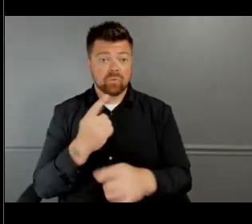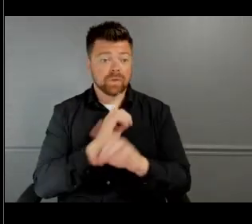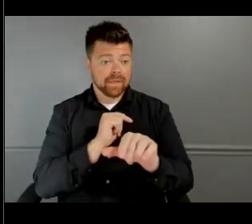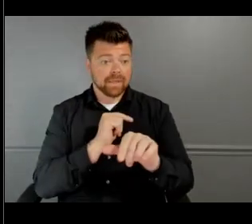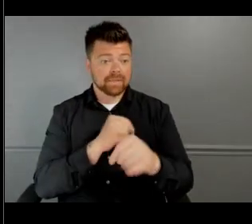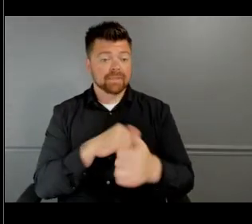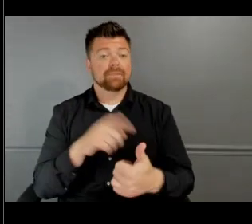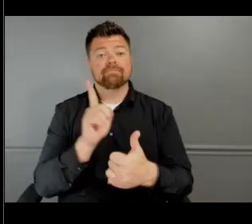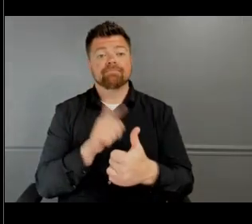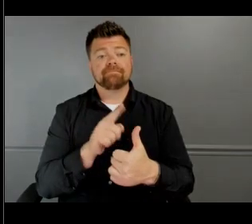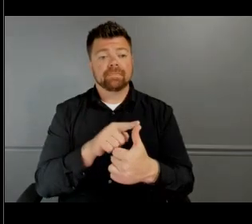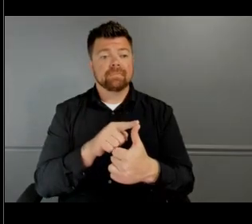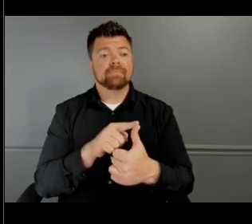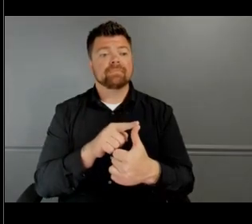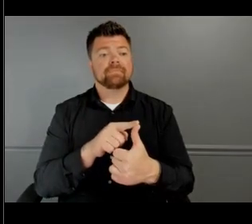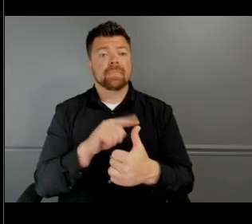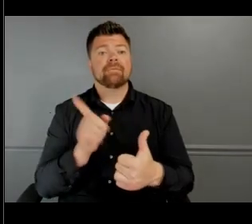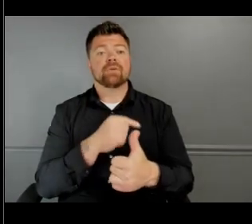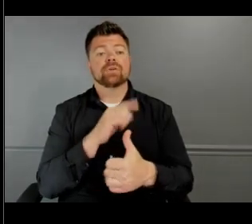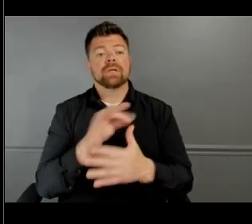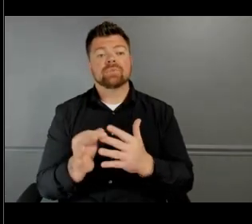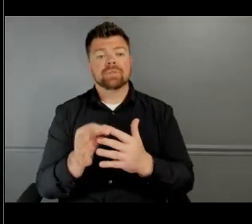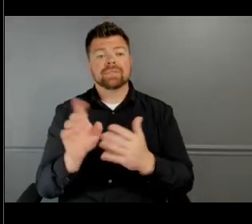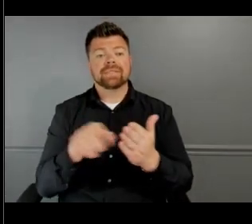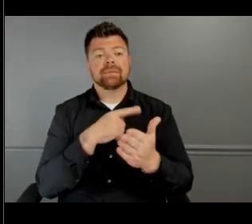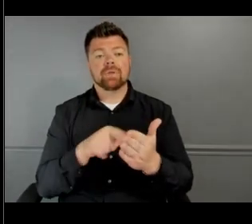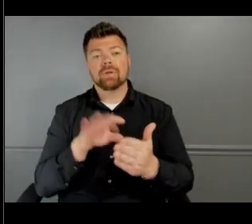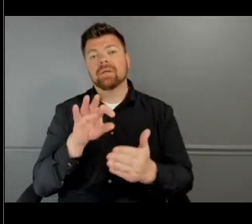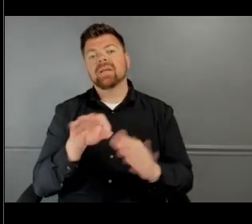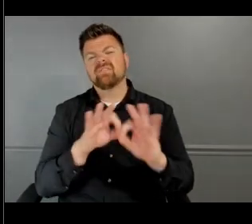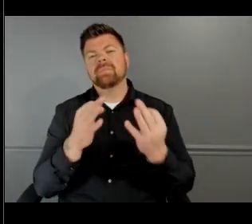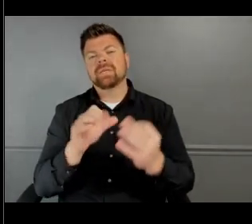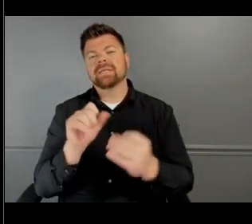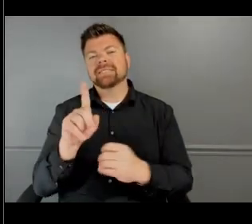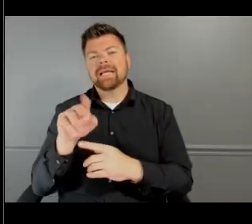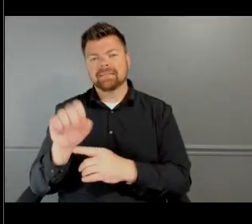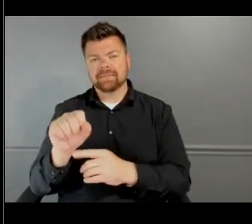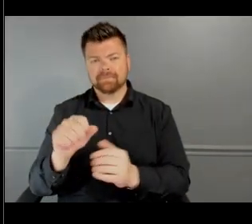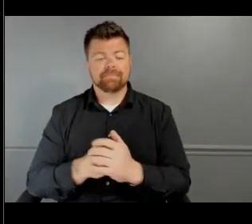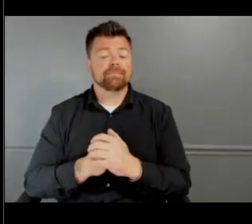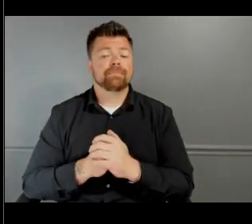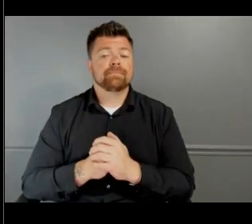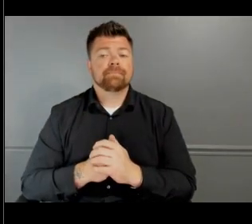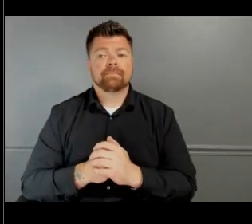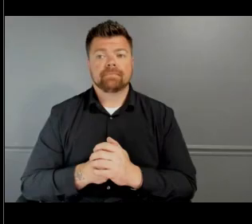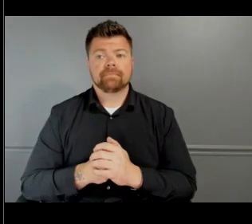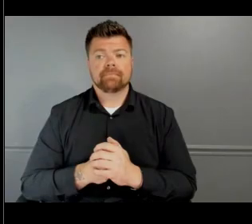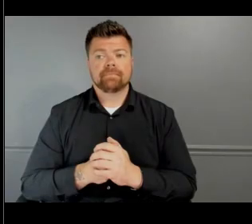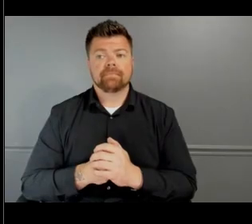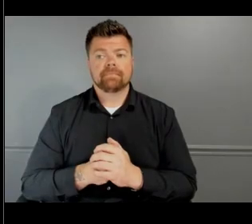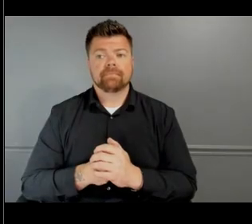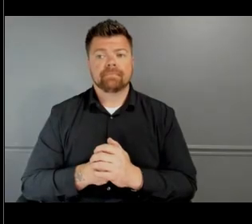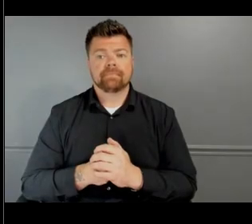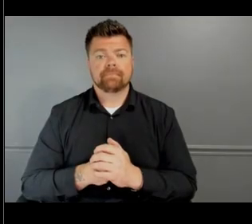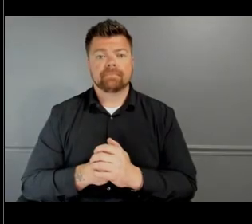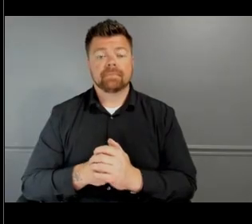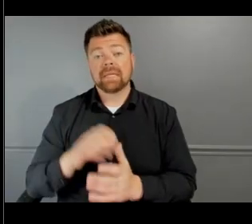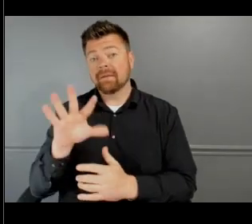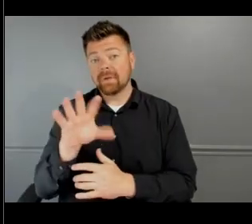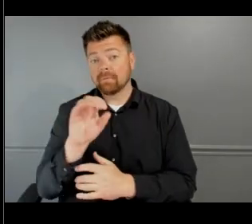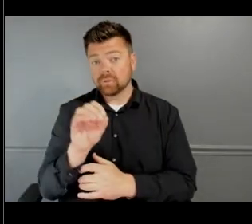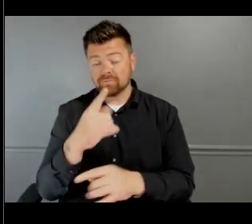answer was the first option, disability and familial status. And 95% of you